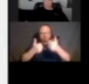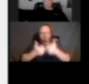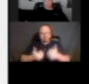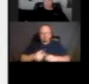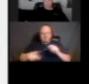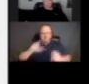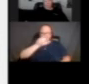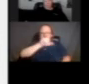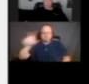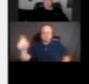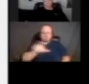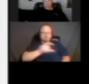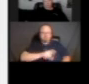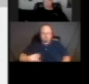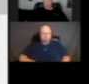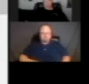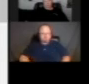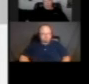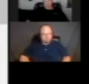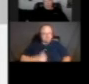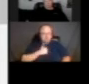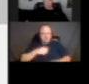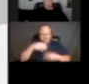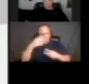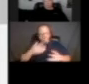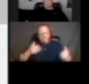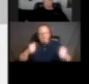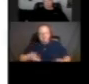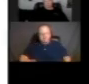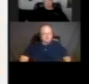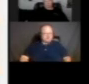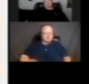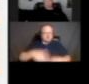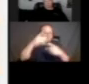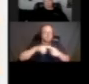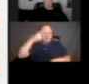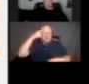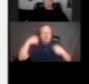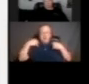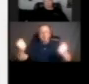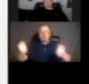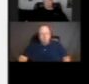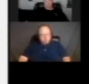tiles by name. So sorry for the scroll here. I'm going to go ahead and scroll down to mental health.